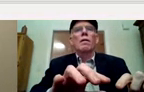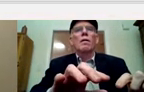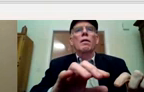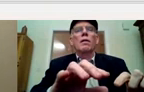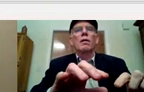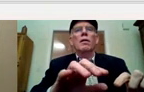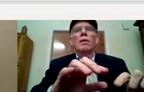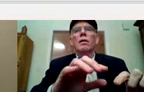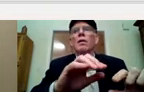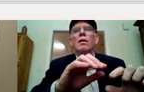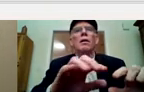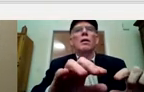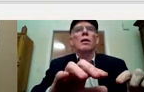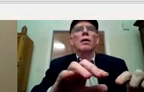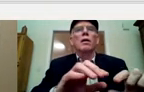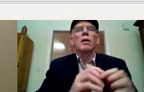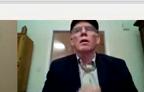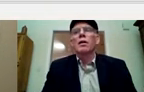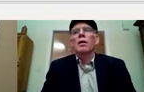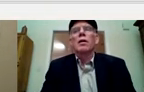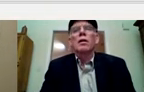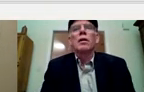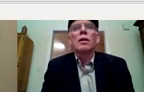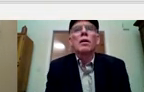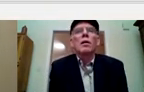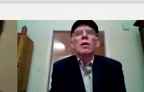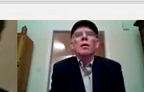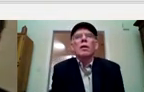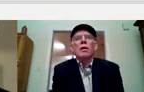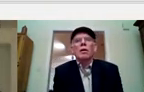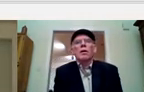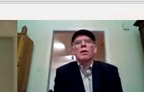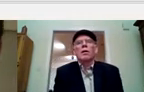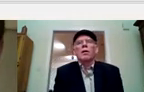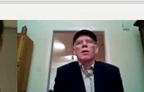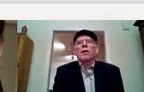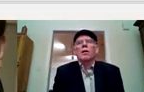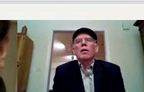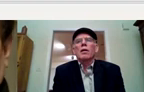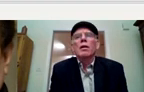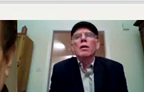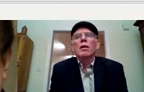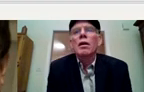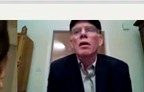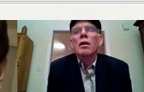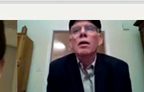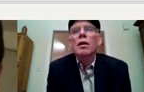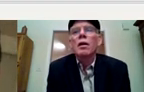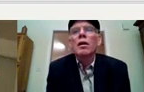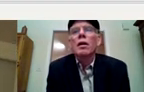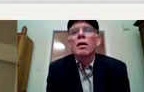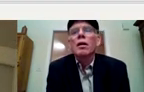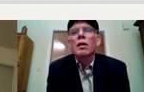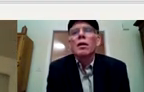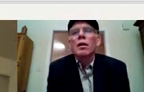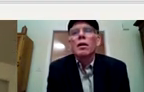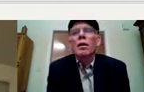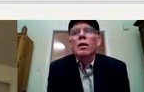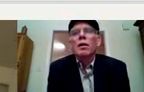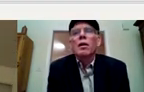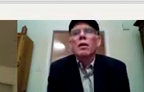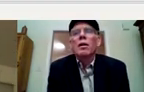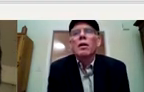four, while we have some seemingly definitive plans, these are just plans. These are concepts. These are to try